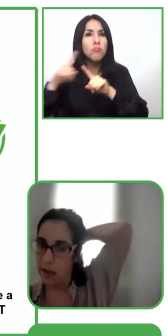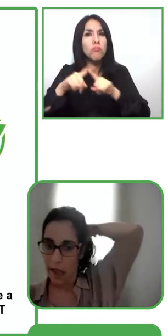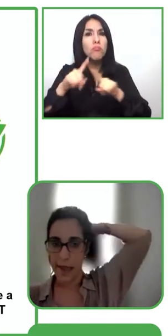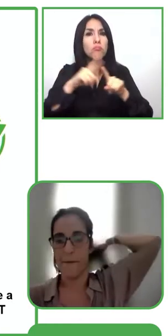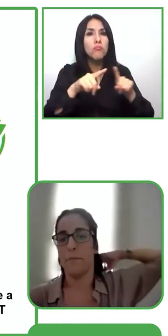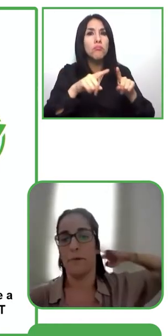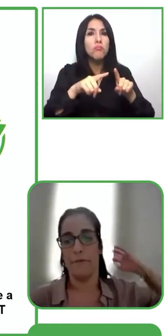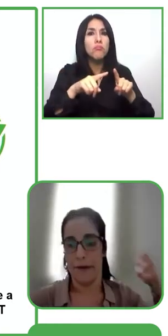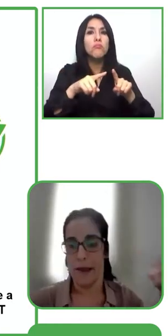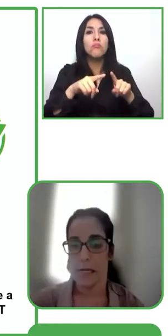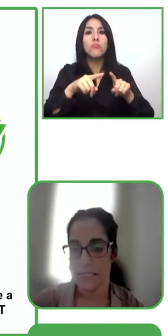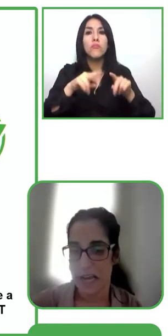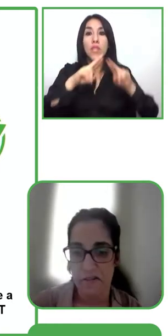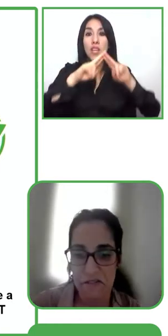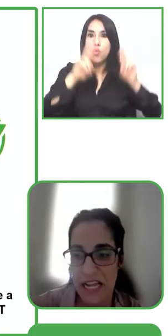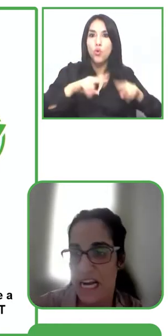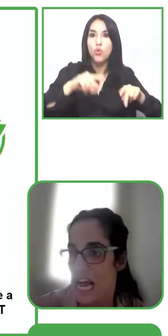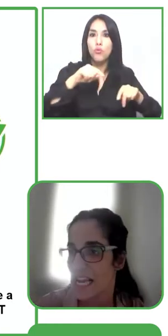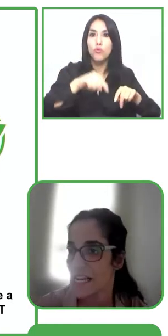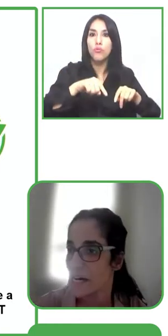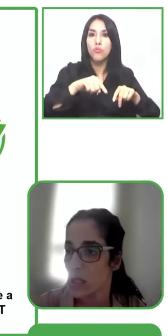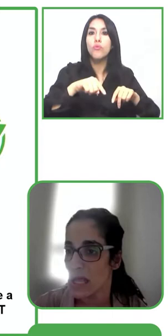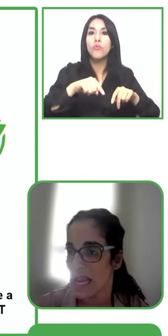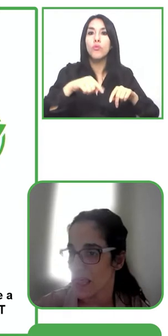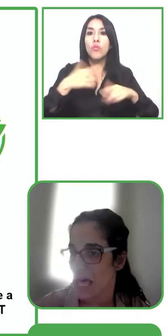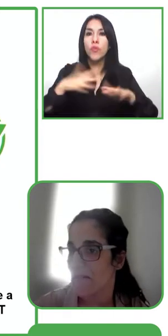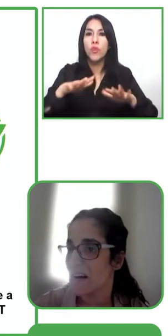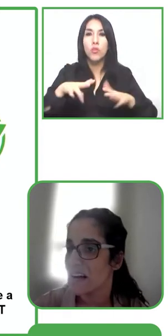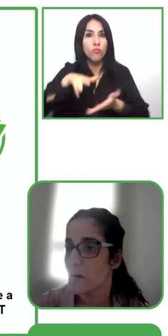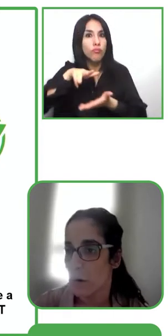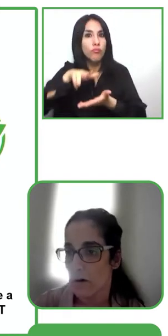Today, this is an excellent